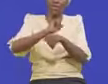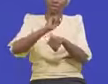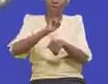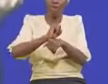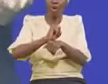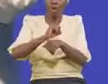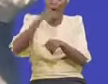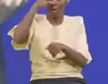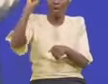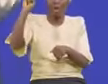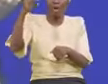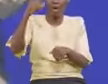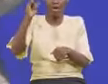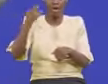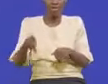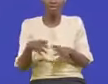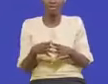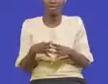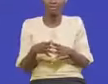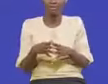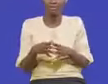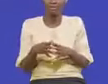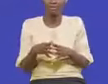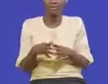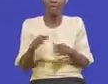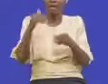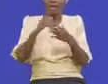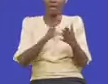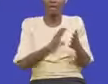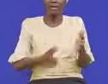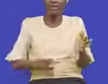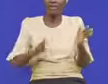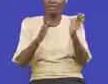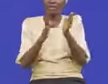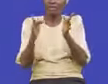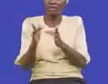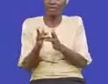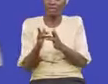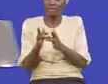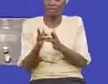Miaƒe eƒe dɔwɔwɔ mienye. Wowɔ mi le Kristo Yesu me.